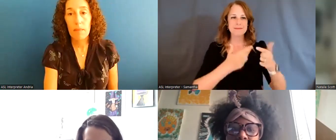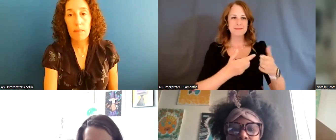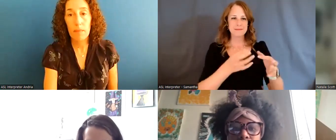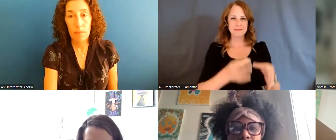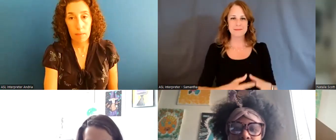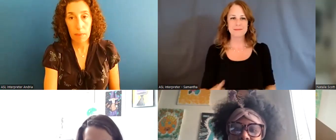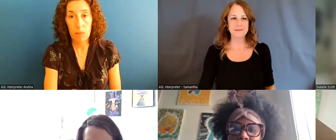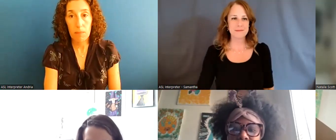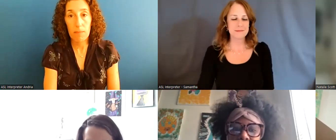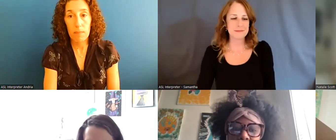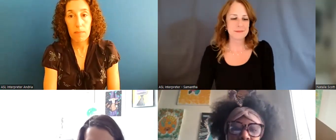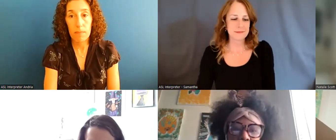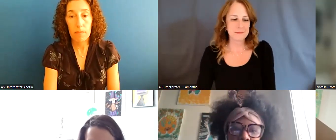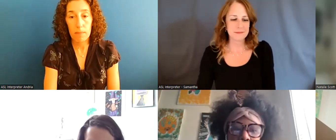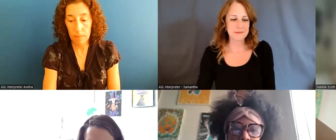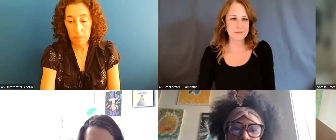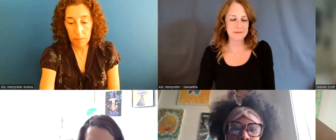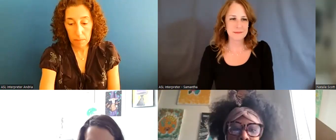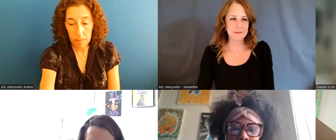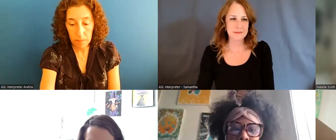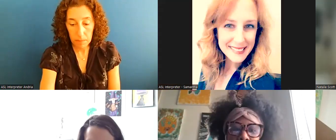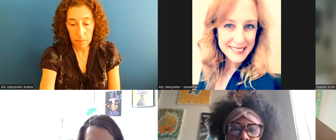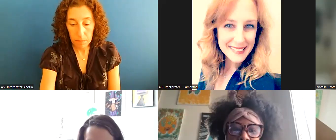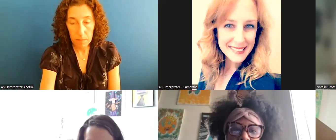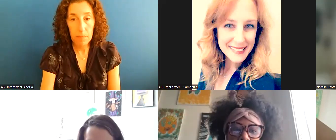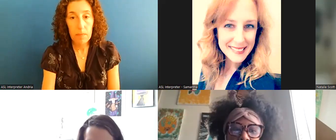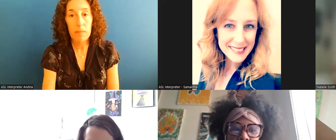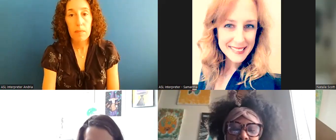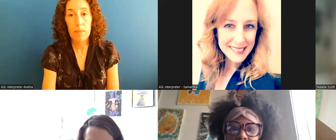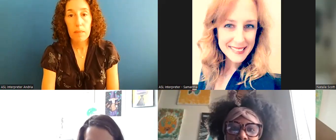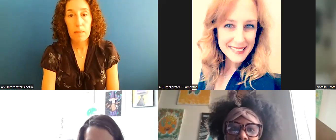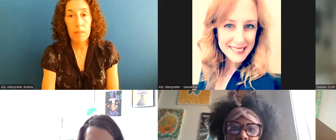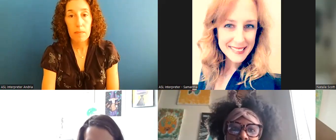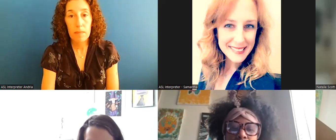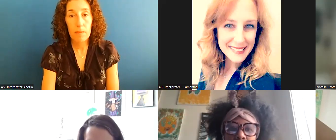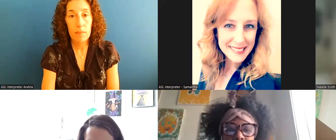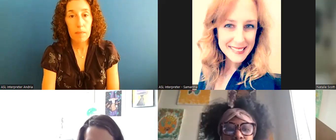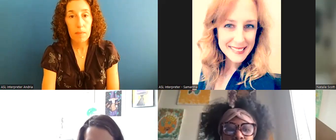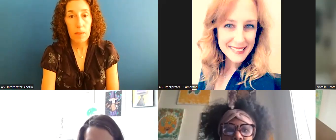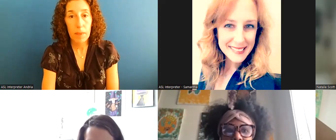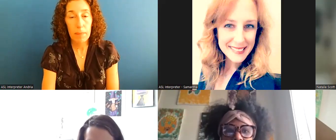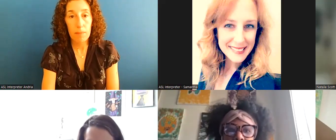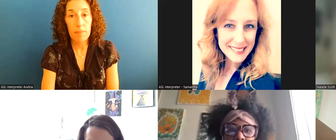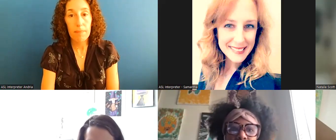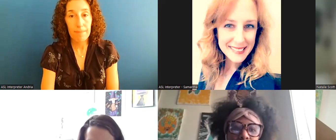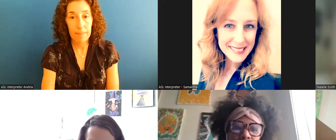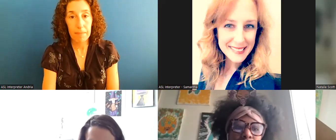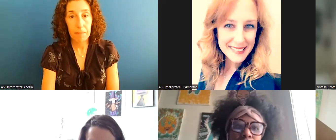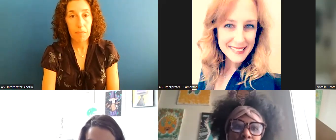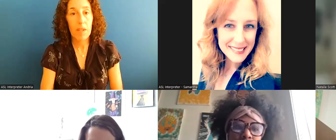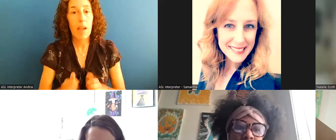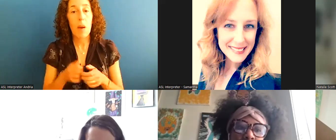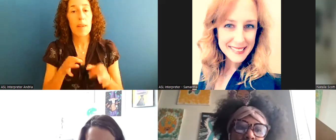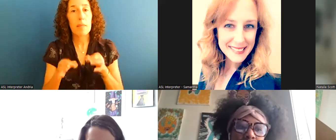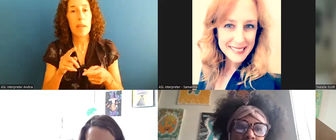Great, thank you so much. So Shemaine, my question for you is, how do you explain your role as an advocate to others in the